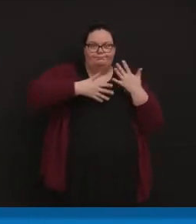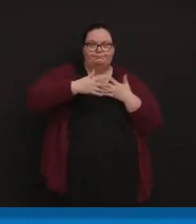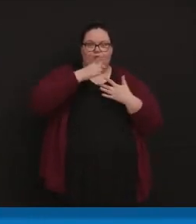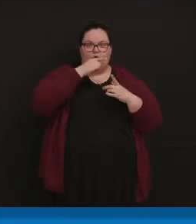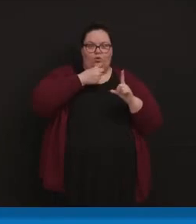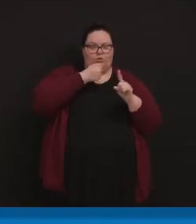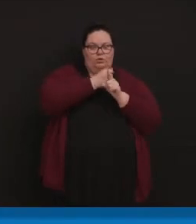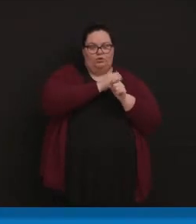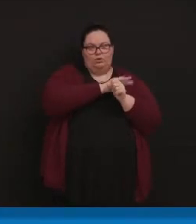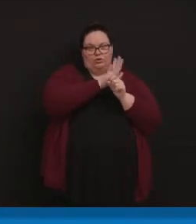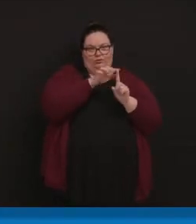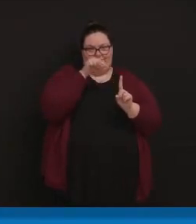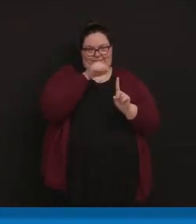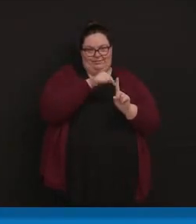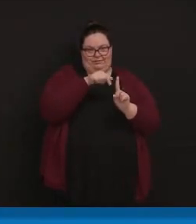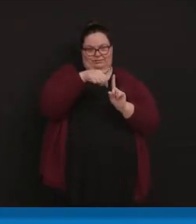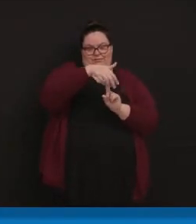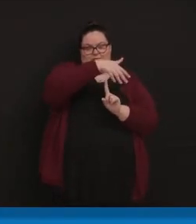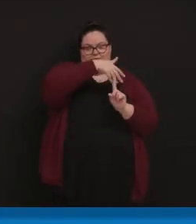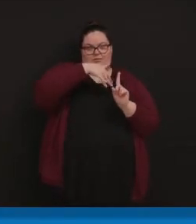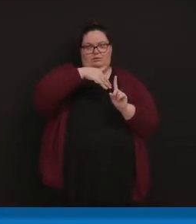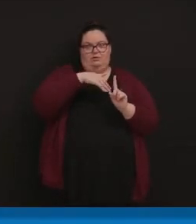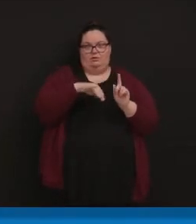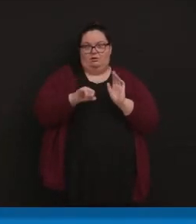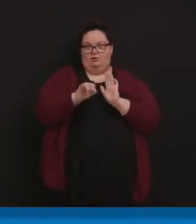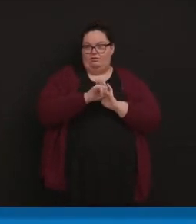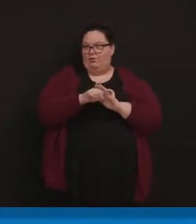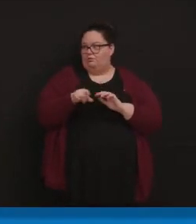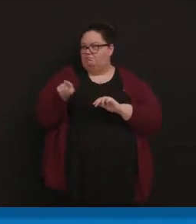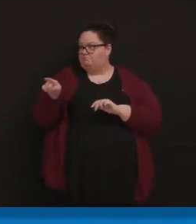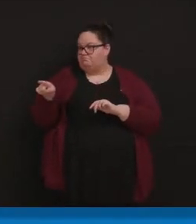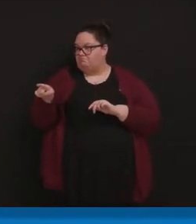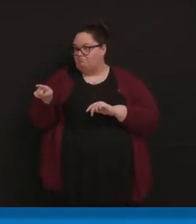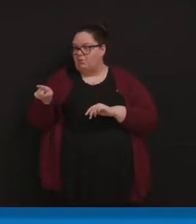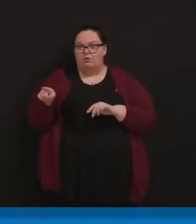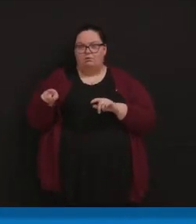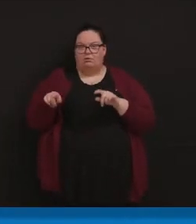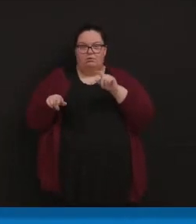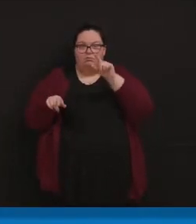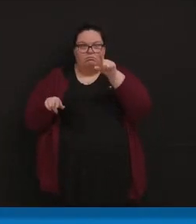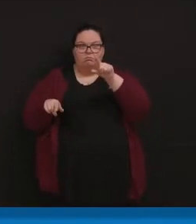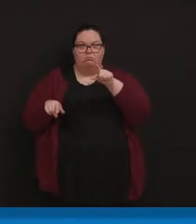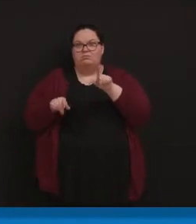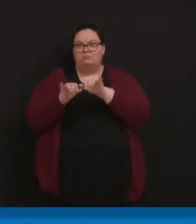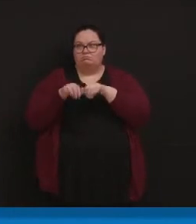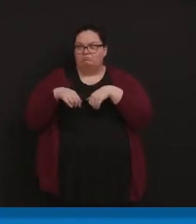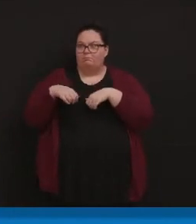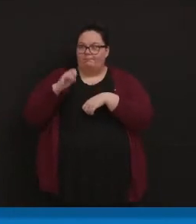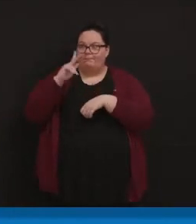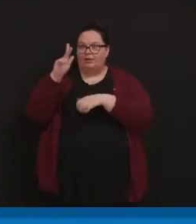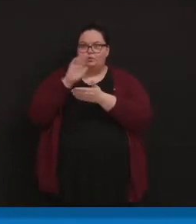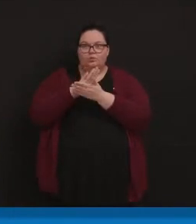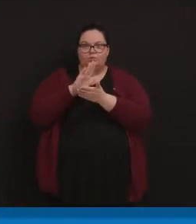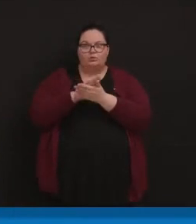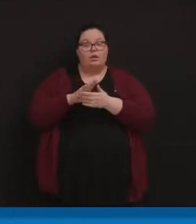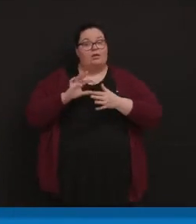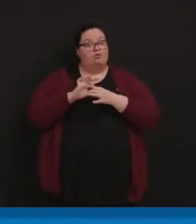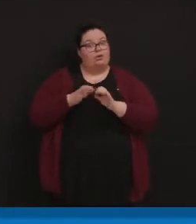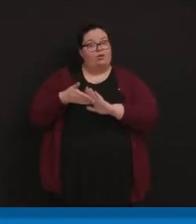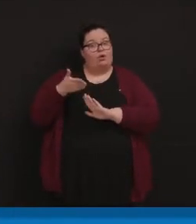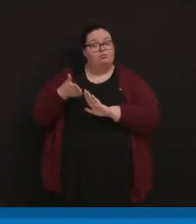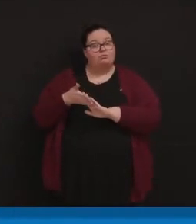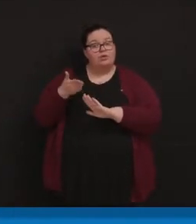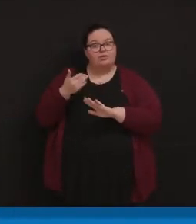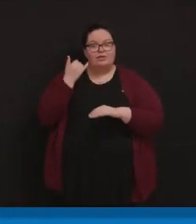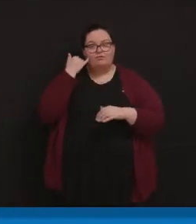the cases. So if there was no close contact identified, then they didn't have to stay home. And sometimes for operational reasons, if there